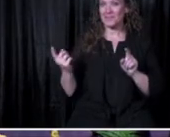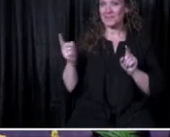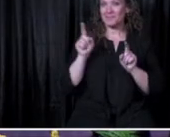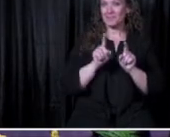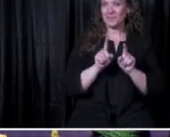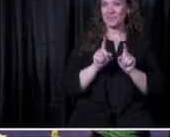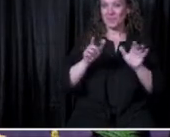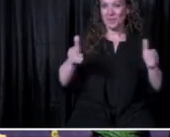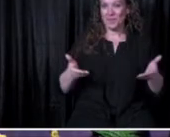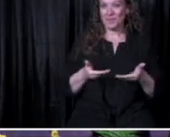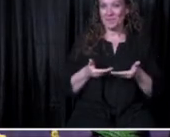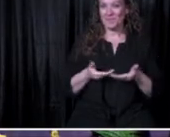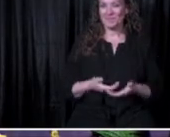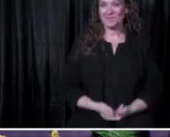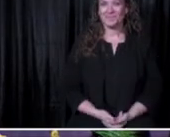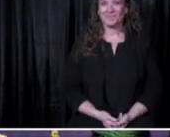candidates.